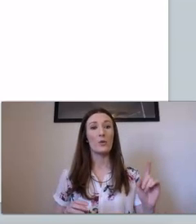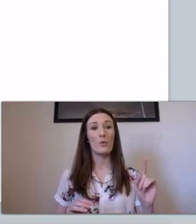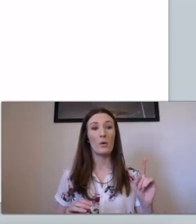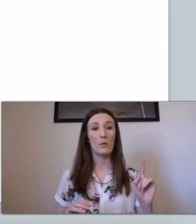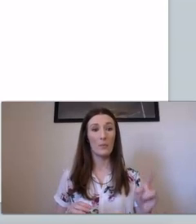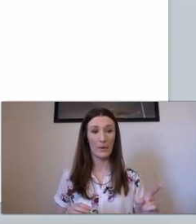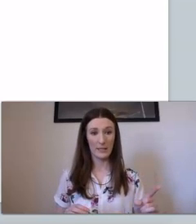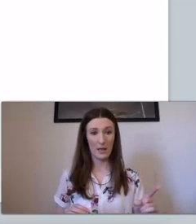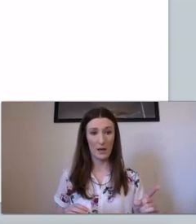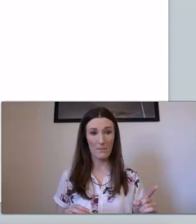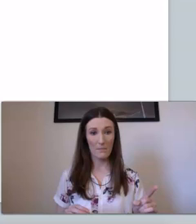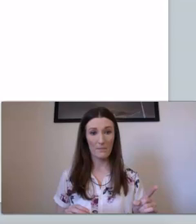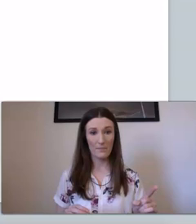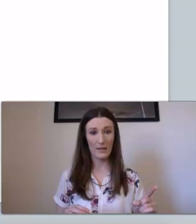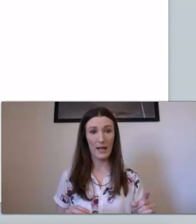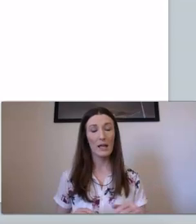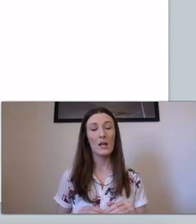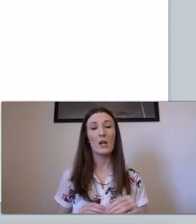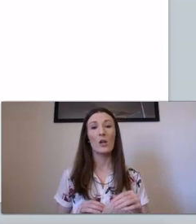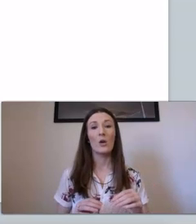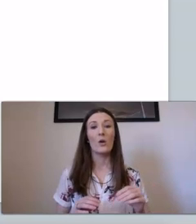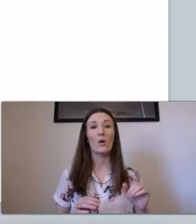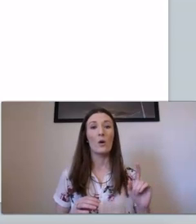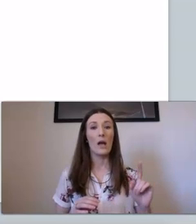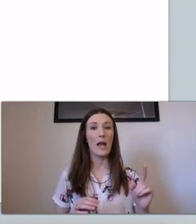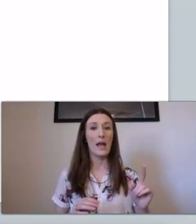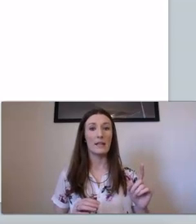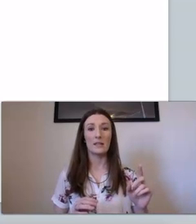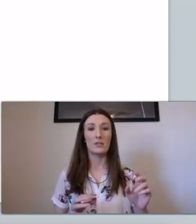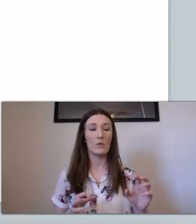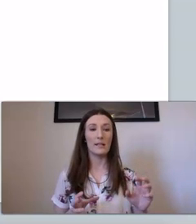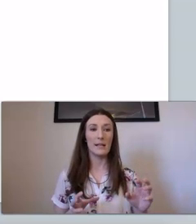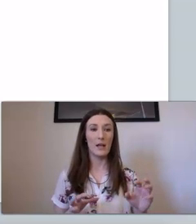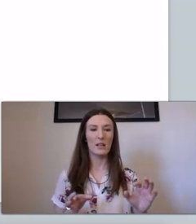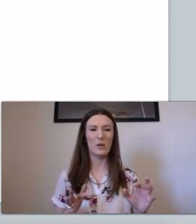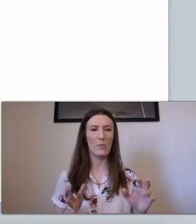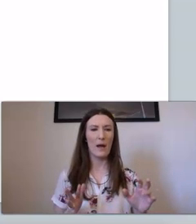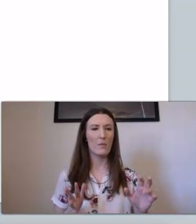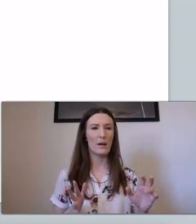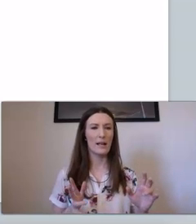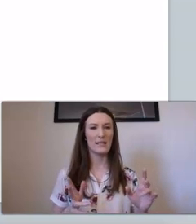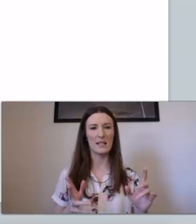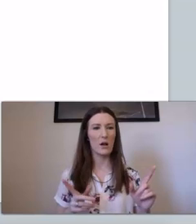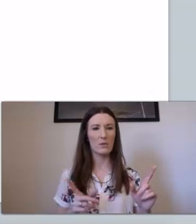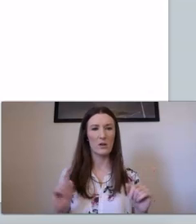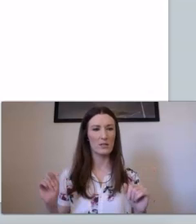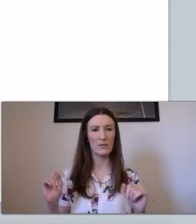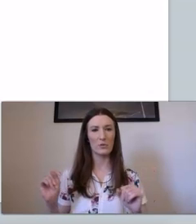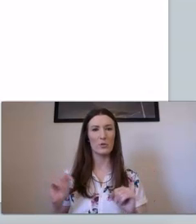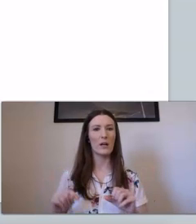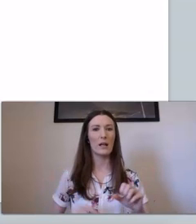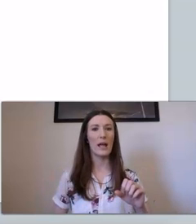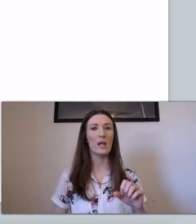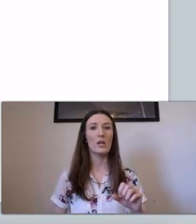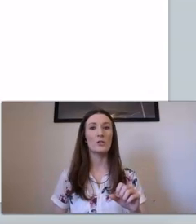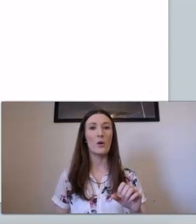When you point to them, okay. And so let's go back. What did I say? Scott was tall, David